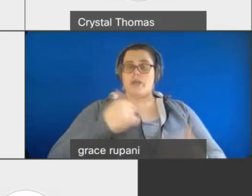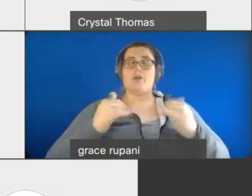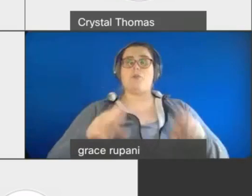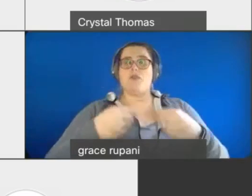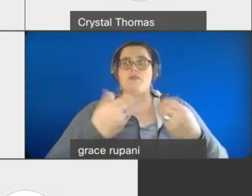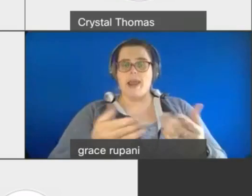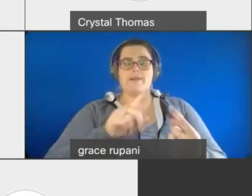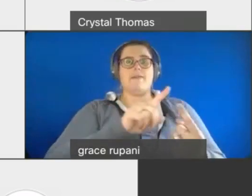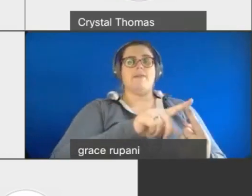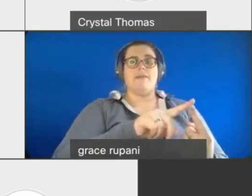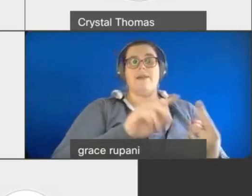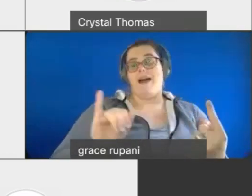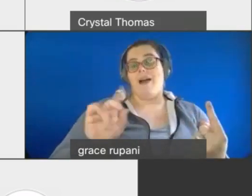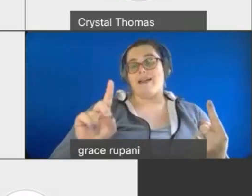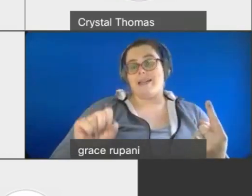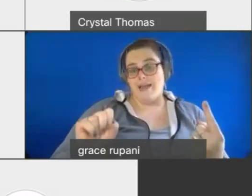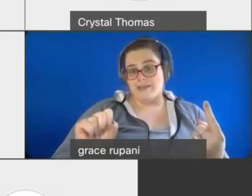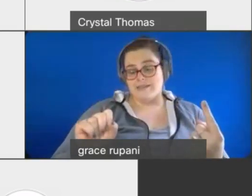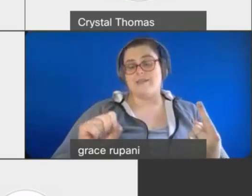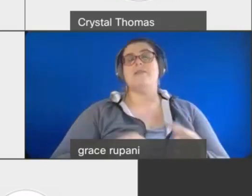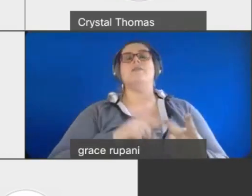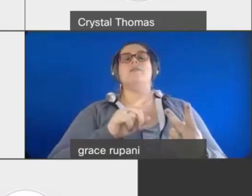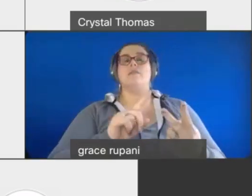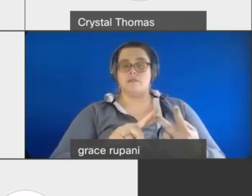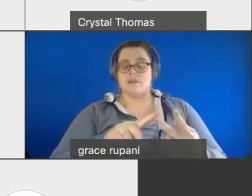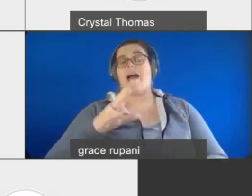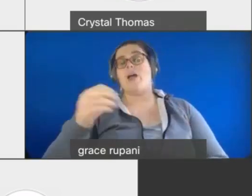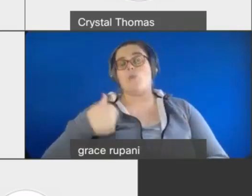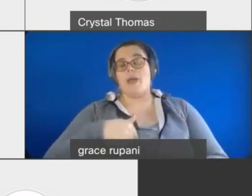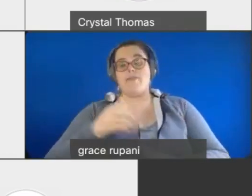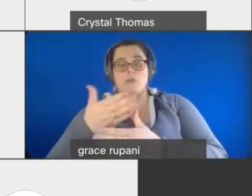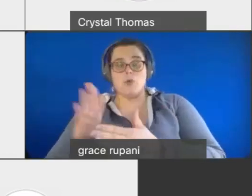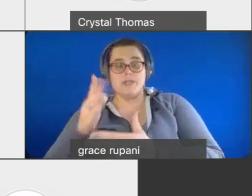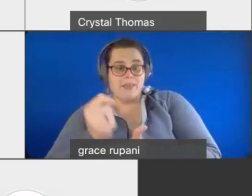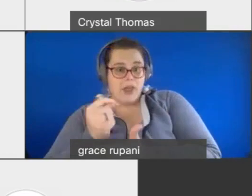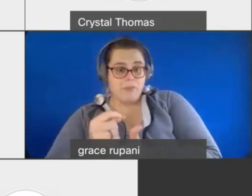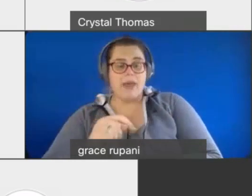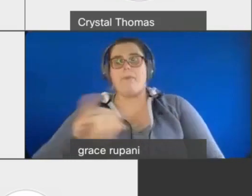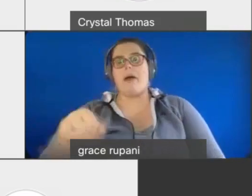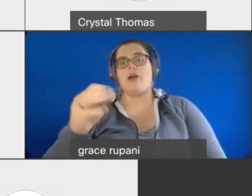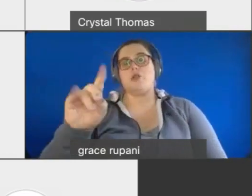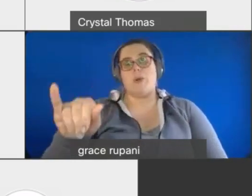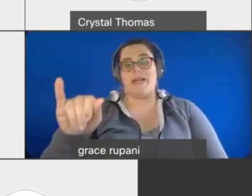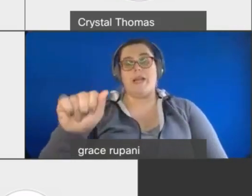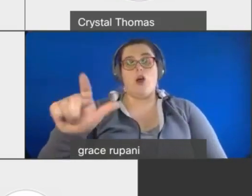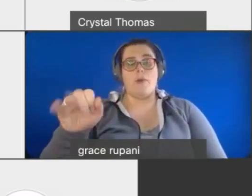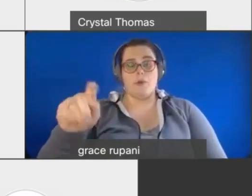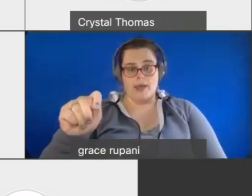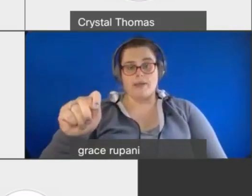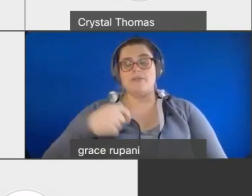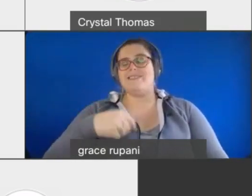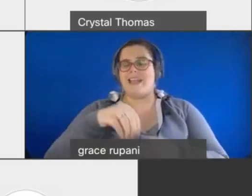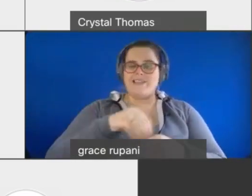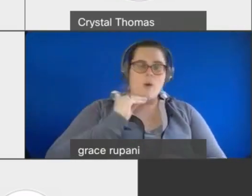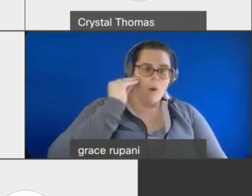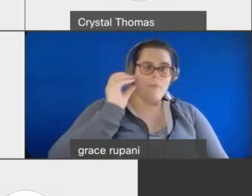therapy by Jody Albright, and she completes that either virtually or in the home or in the community. We have art